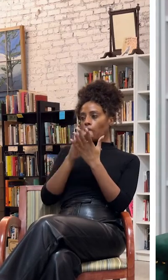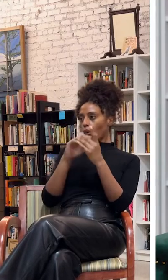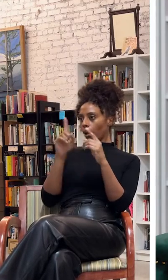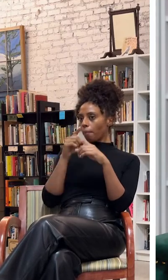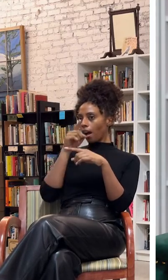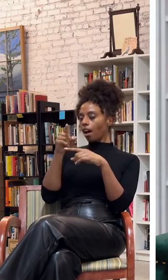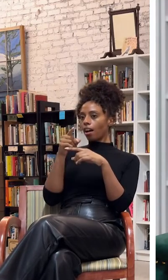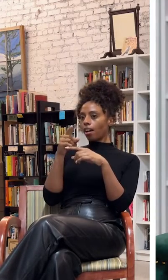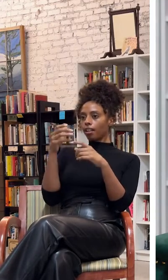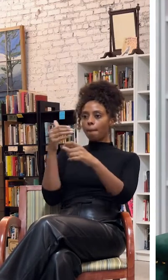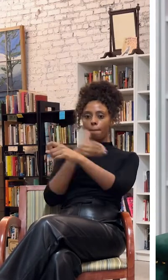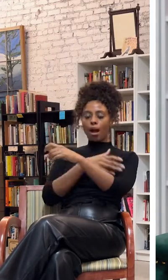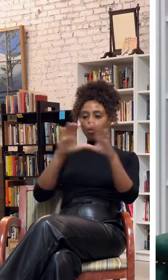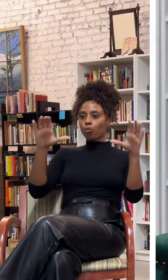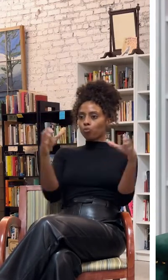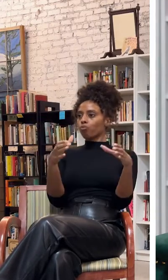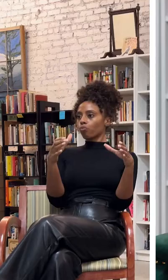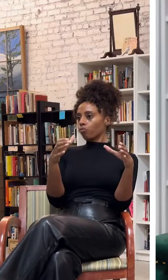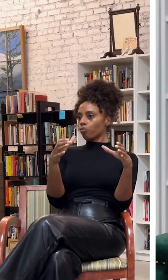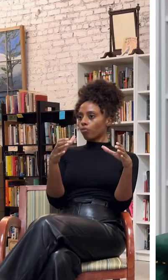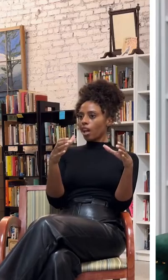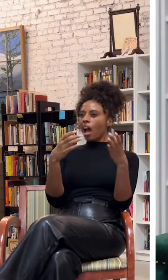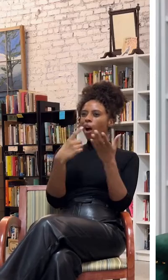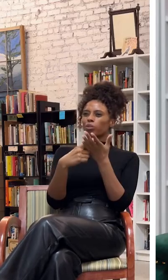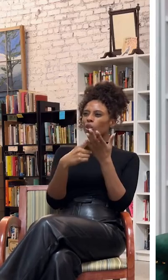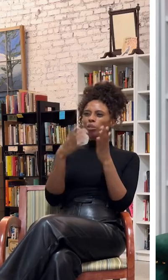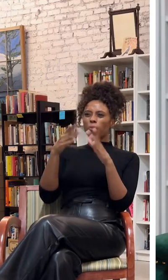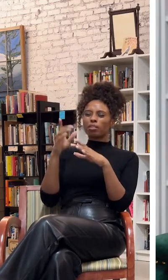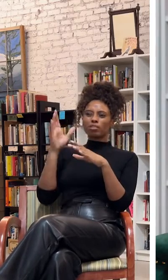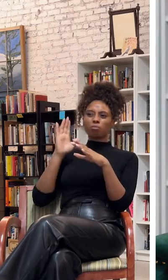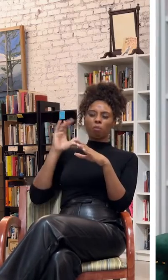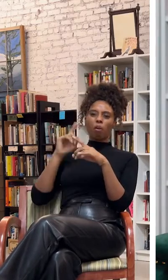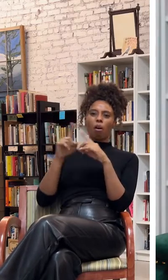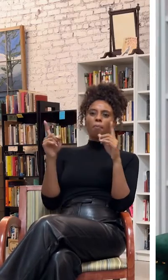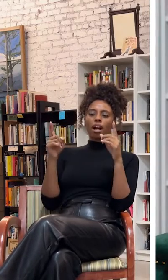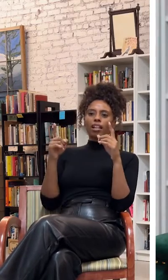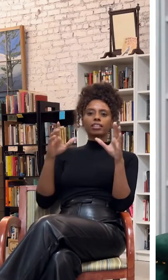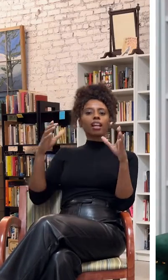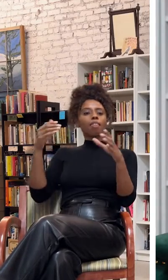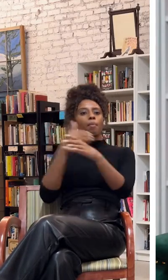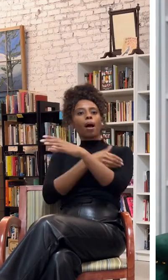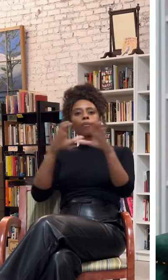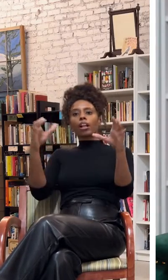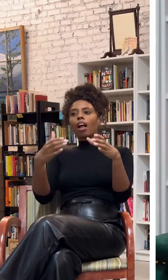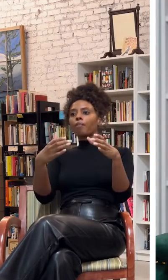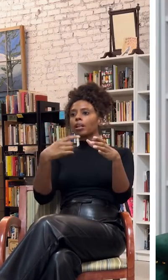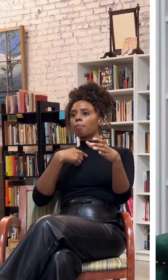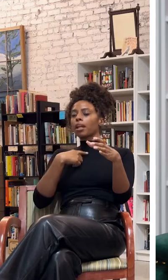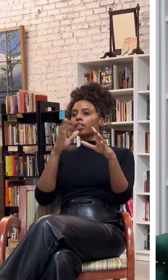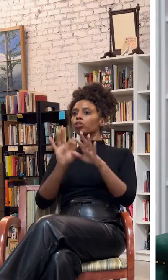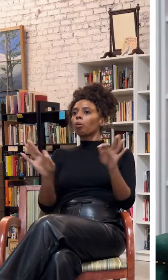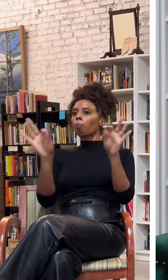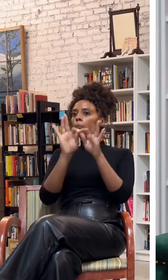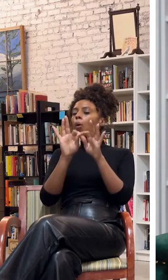the power of collective. I was talking to someone earlier, I don't remember who it was, but the power of collective, and how that is, to me, is a really, really